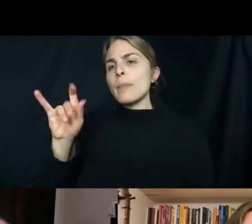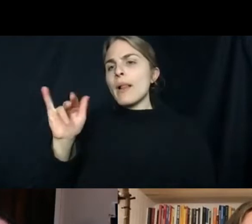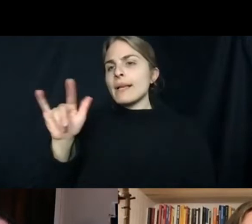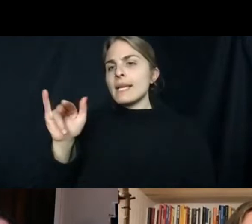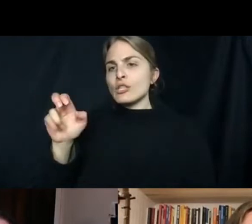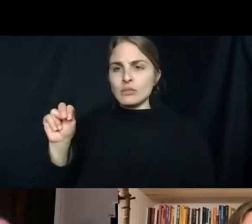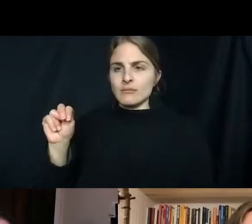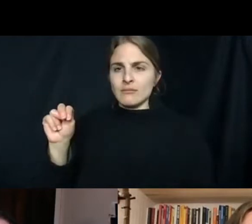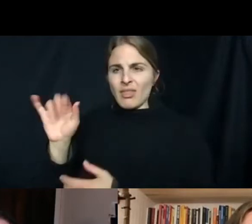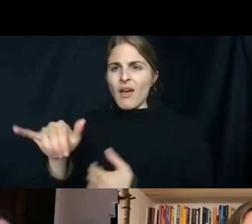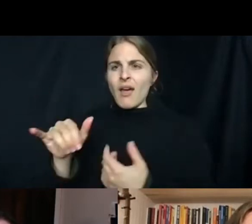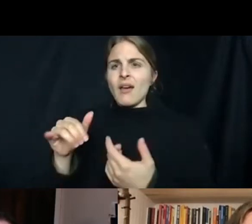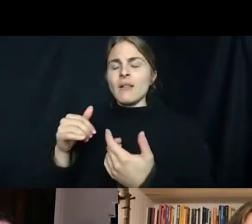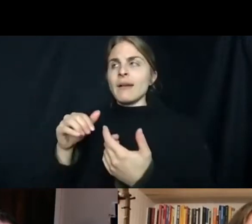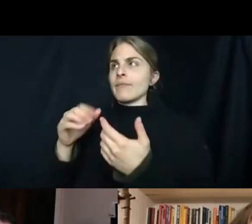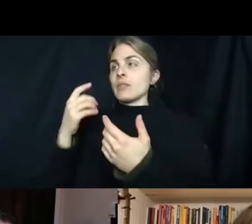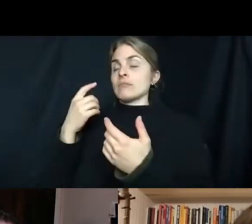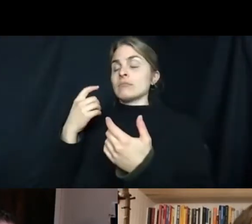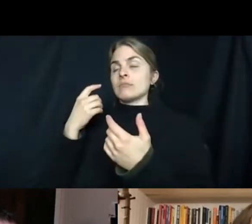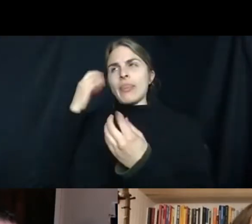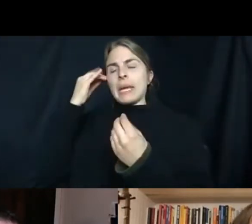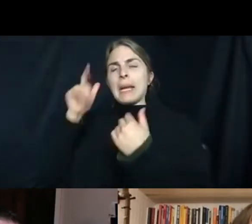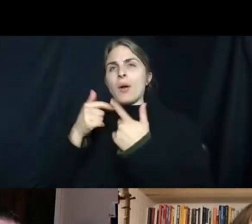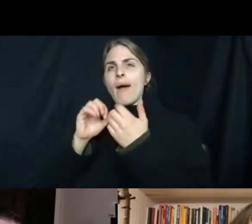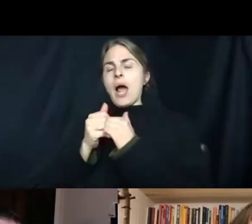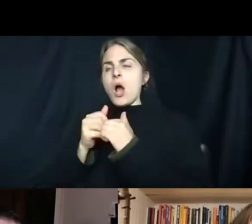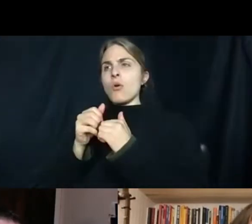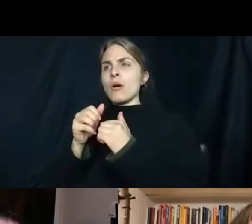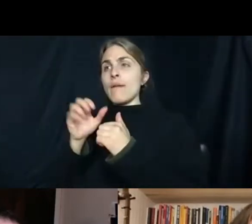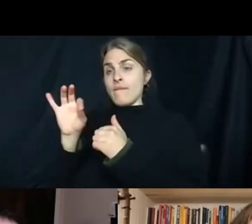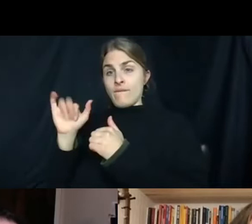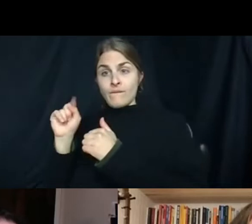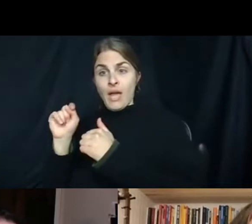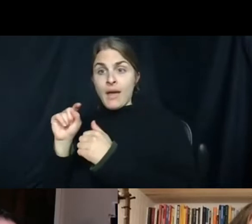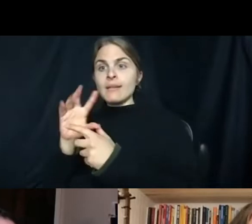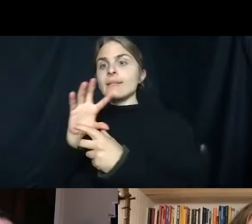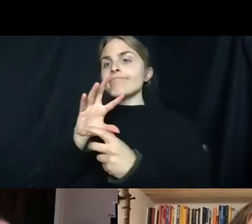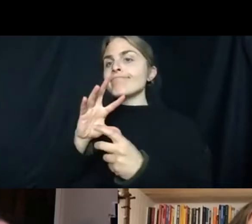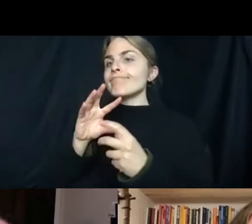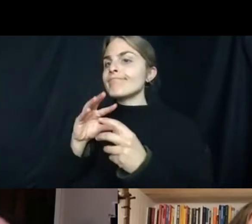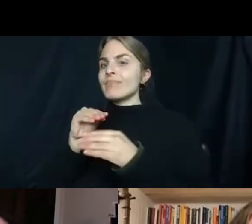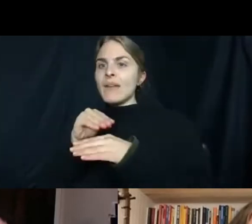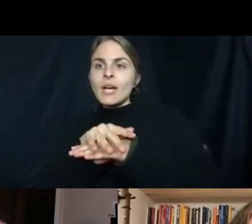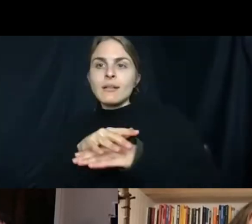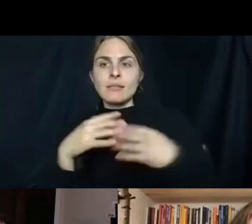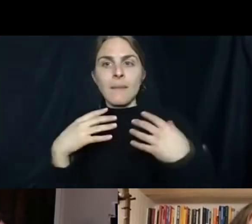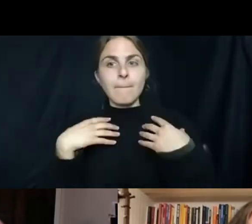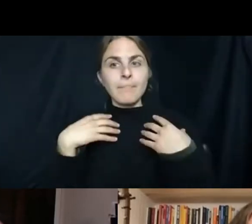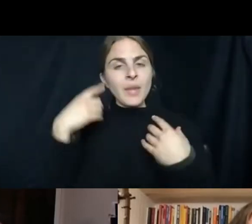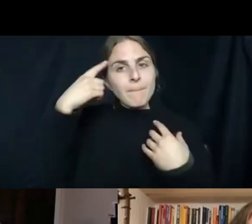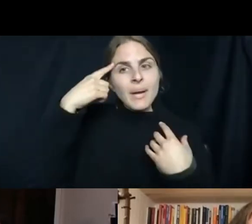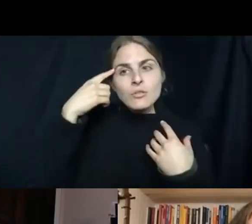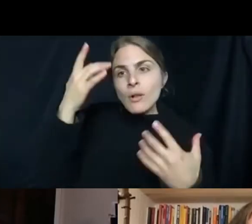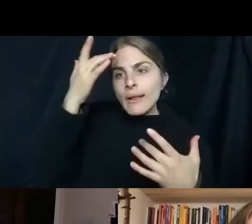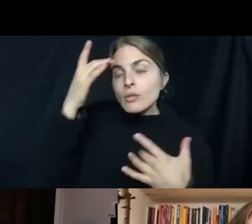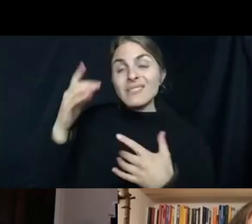how fatness interacts with things like mental illness, especially eating disorders, and thinking about